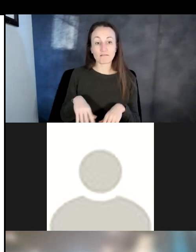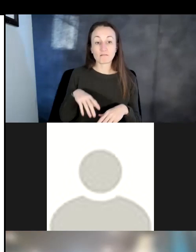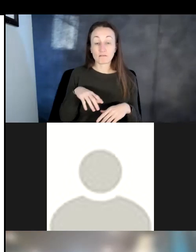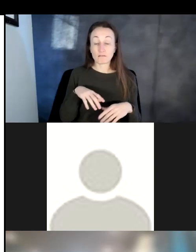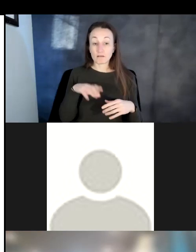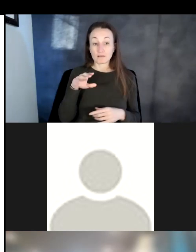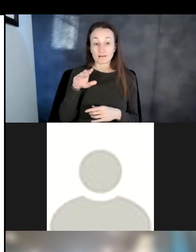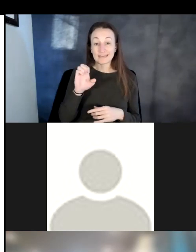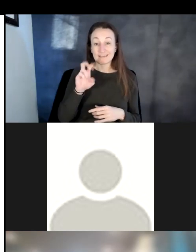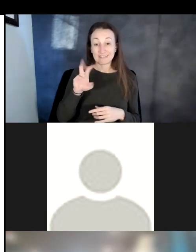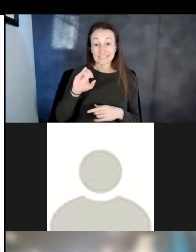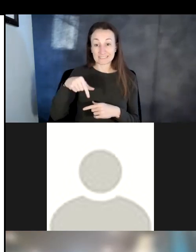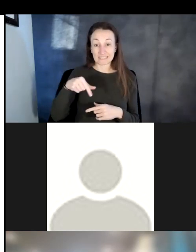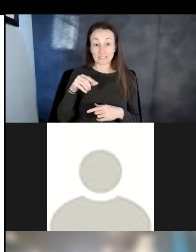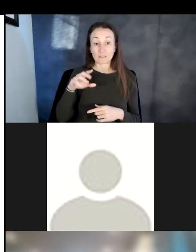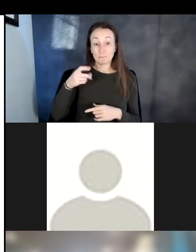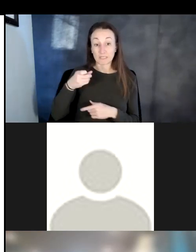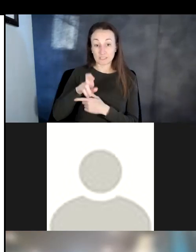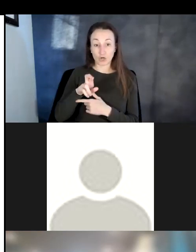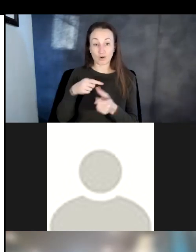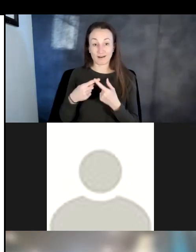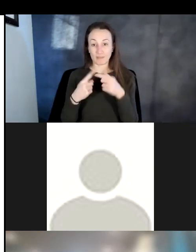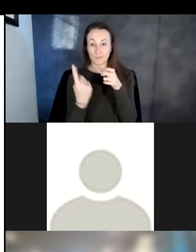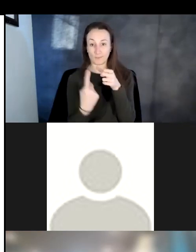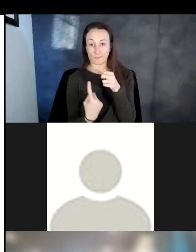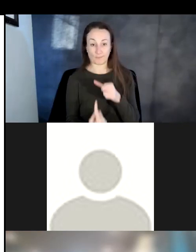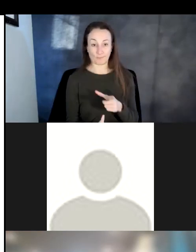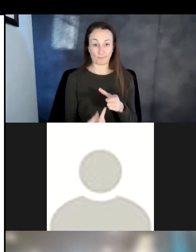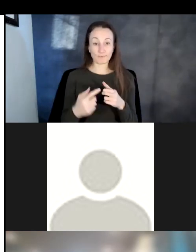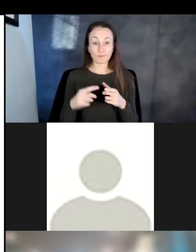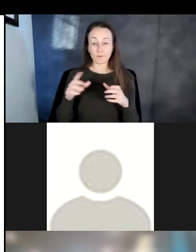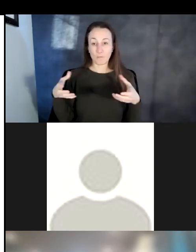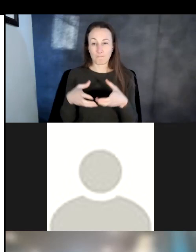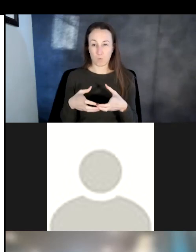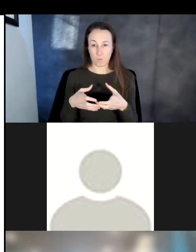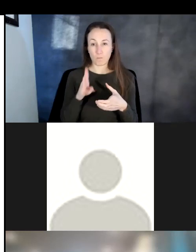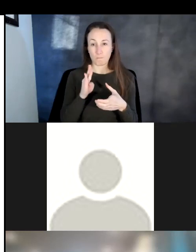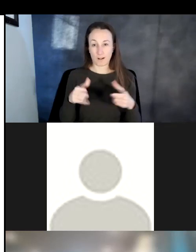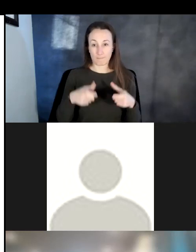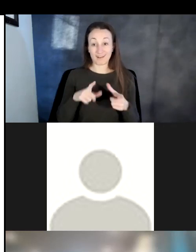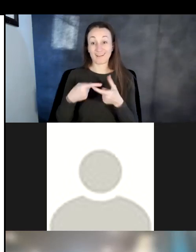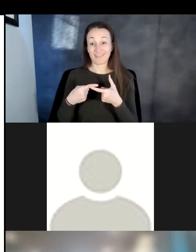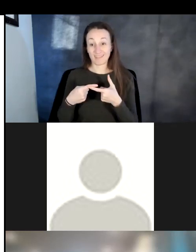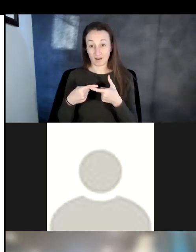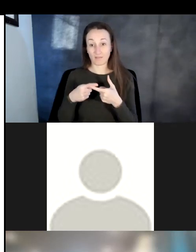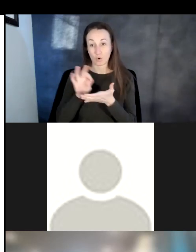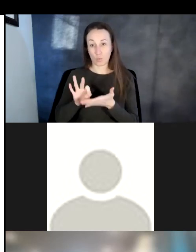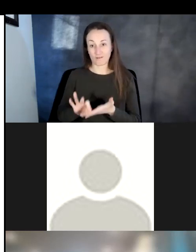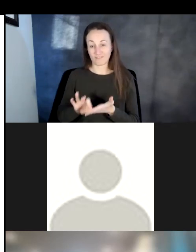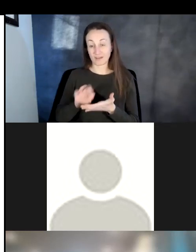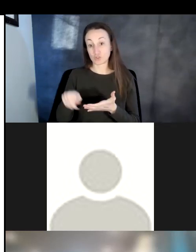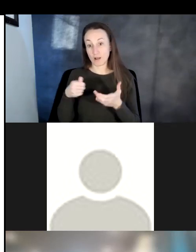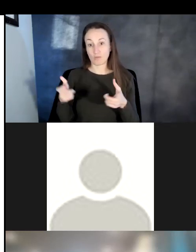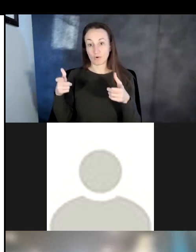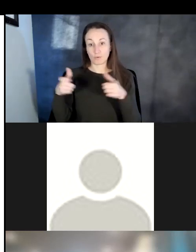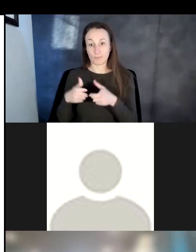down because it's barcoded. We can pool everything. A quick purification followed by another pooling, and then it's outsourced. And from there on,